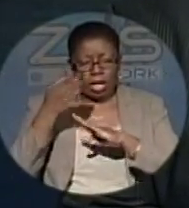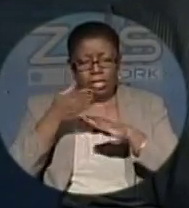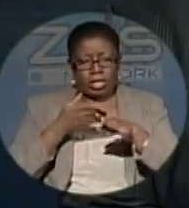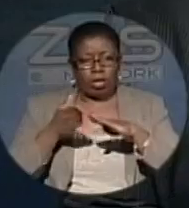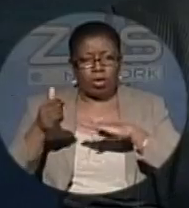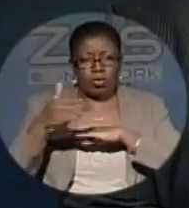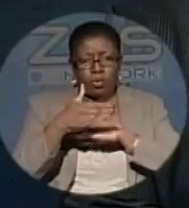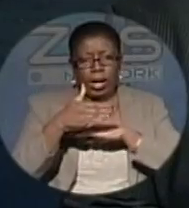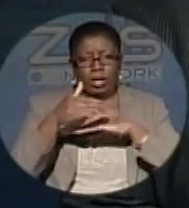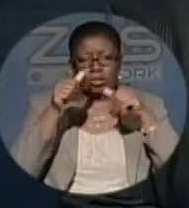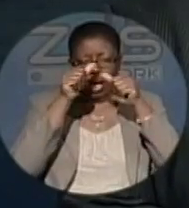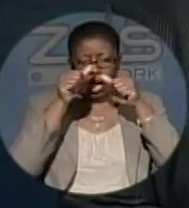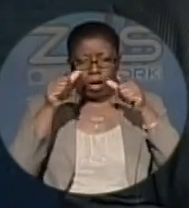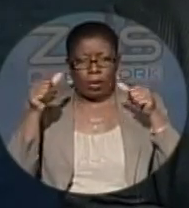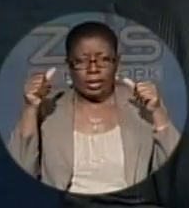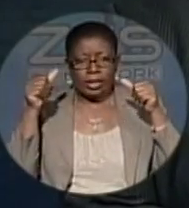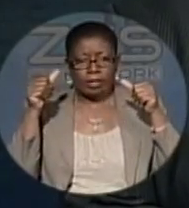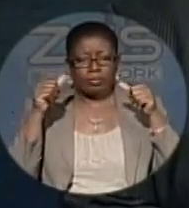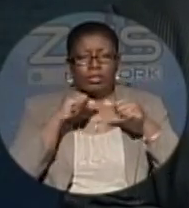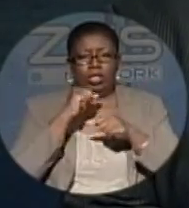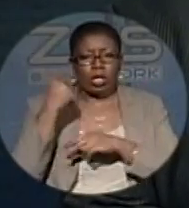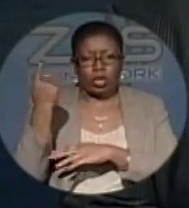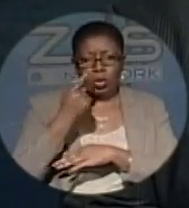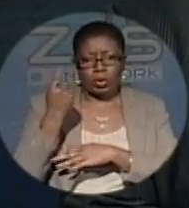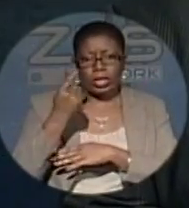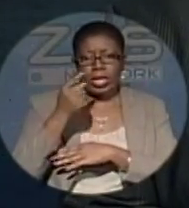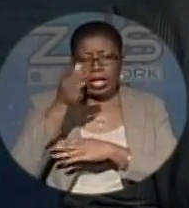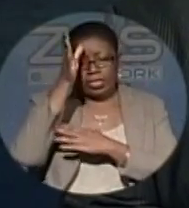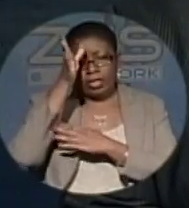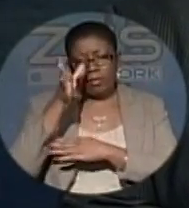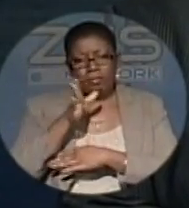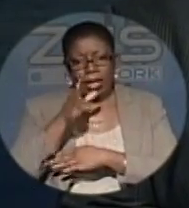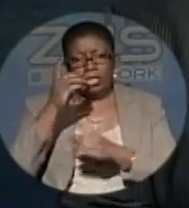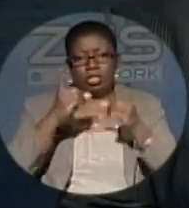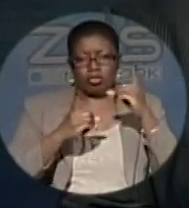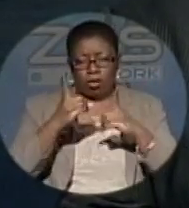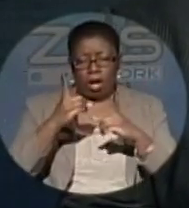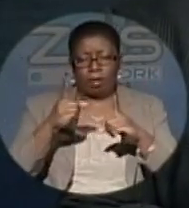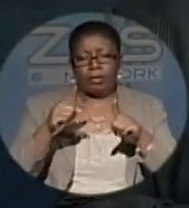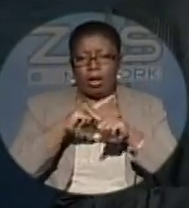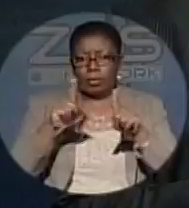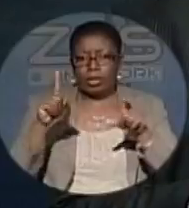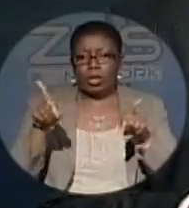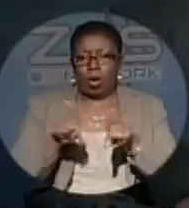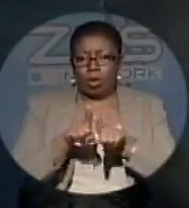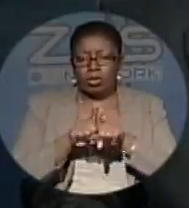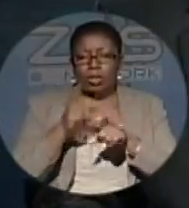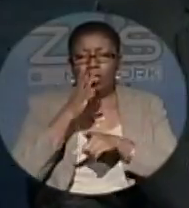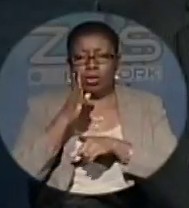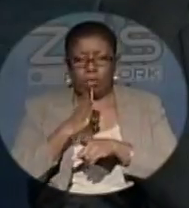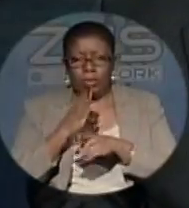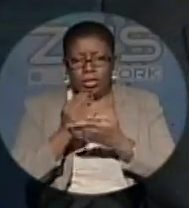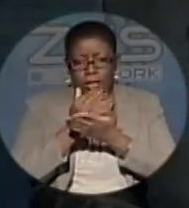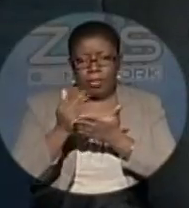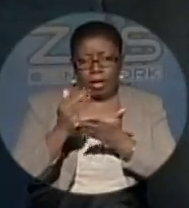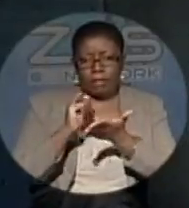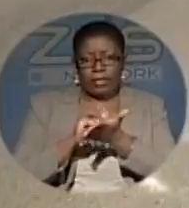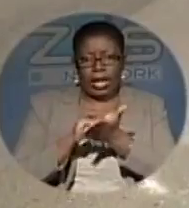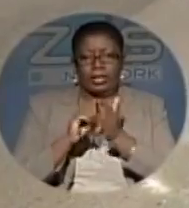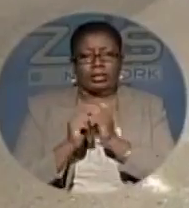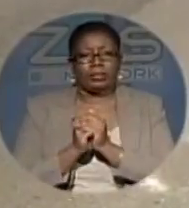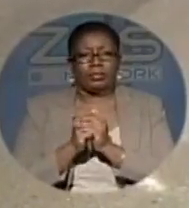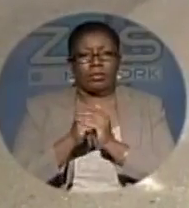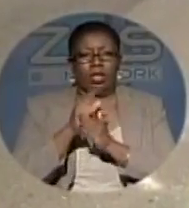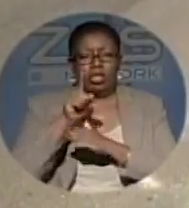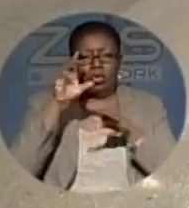Thompson tells us in this report, not only the men got to drive, but some women are also a part of the action. You can